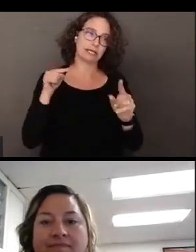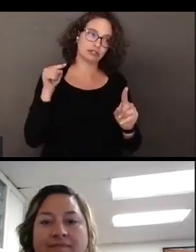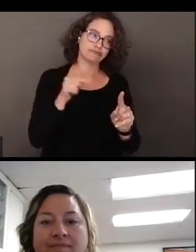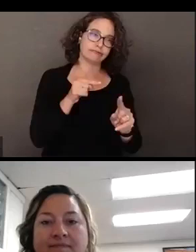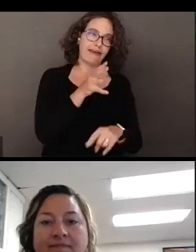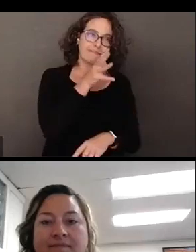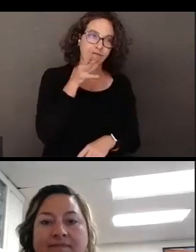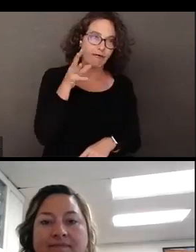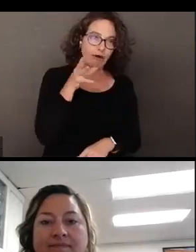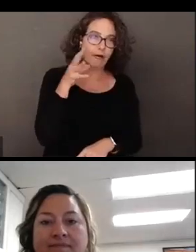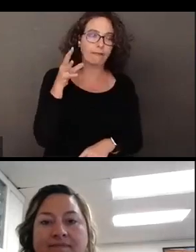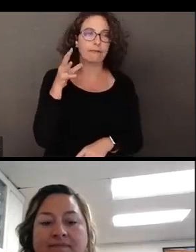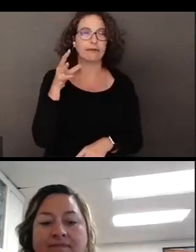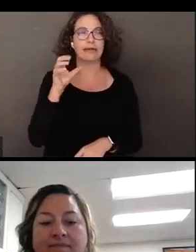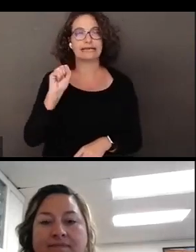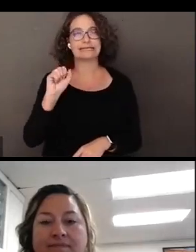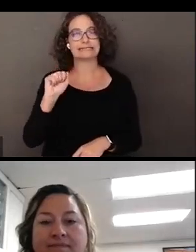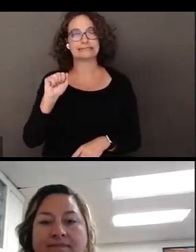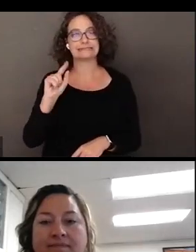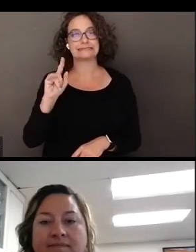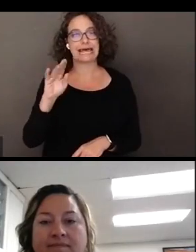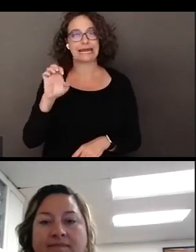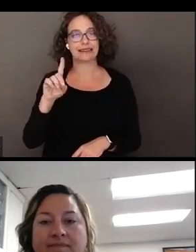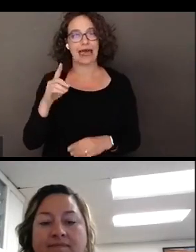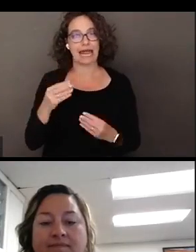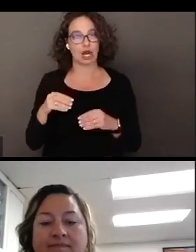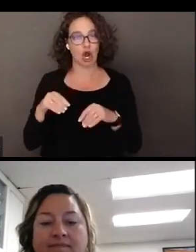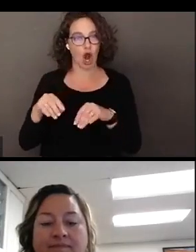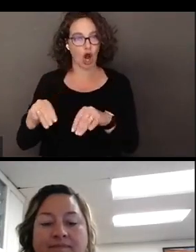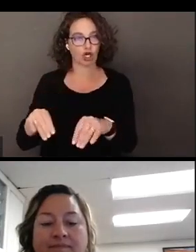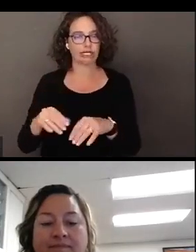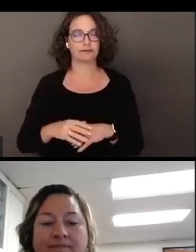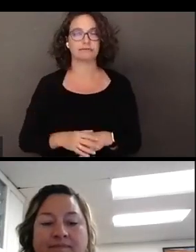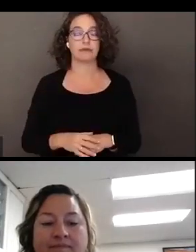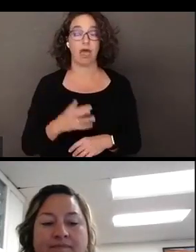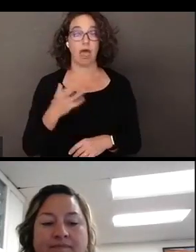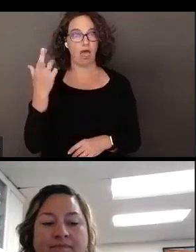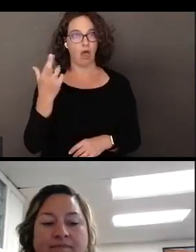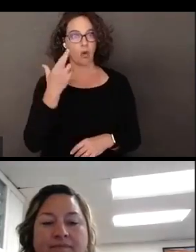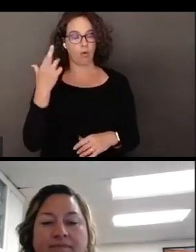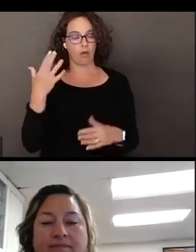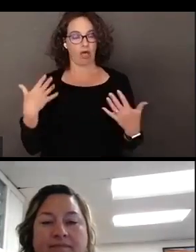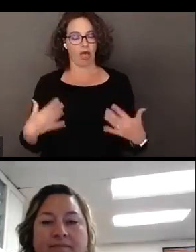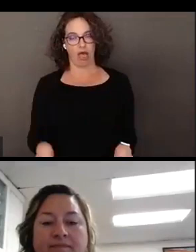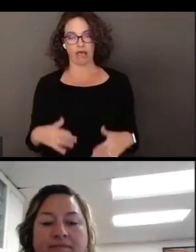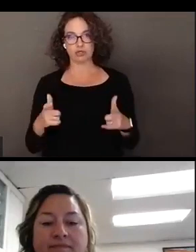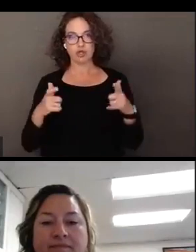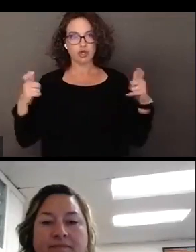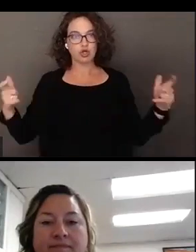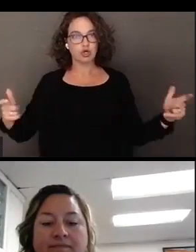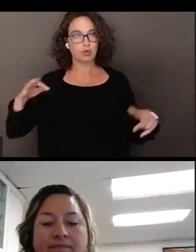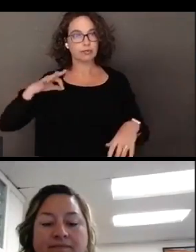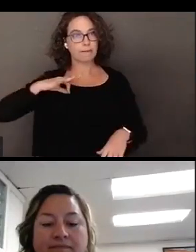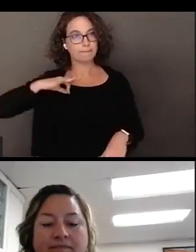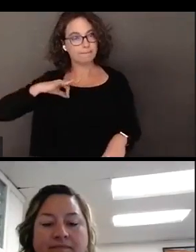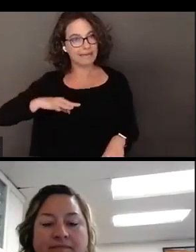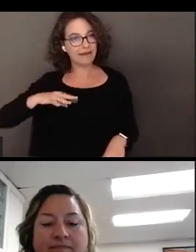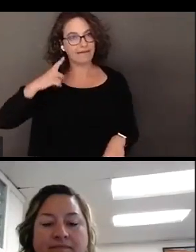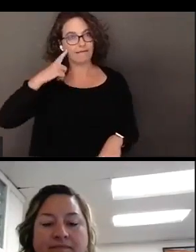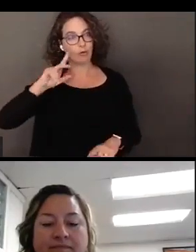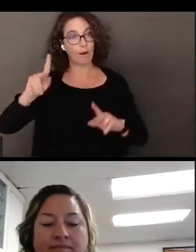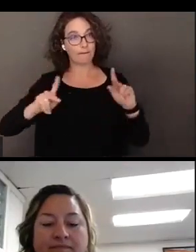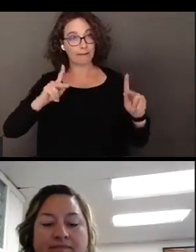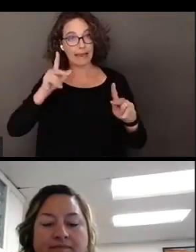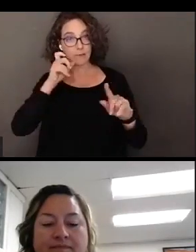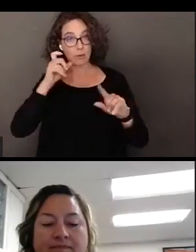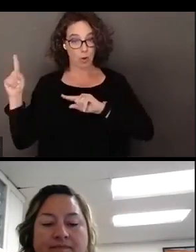and satellite gardens, we realized that there was a huge benefit for those who would come to